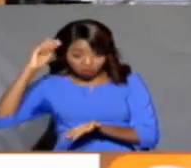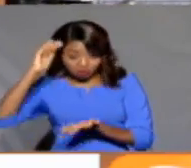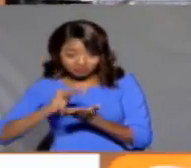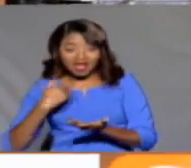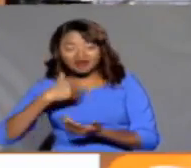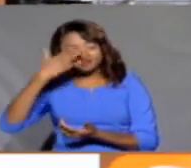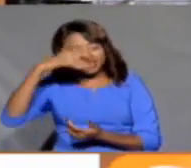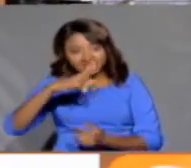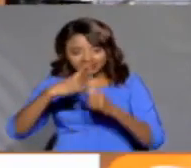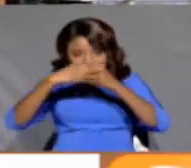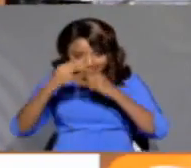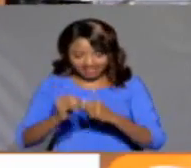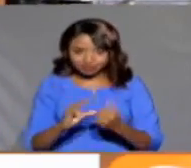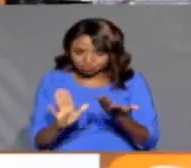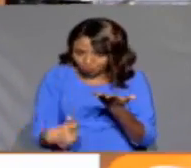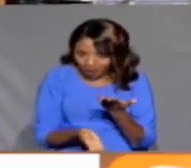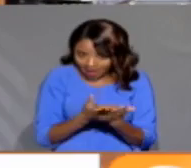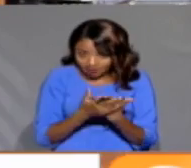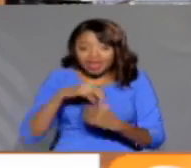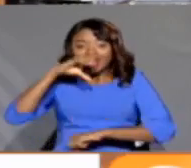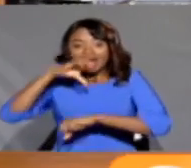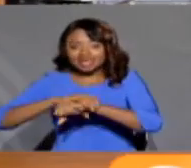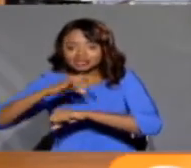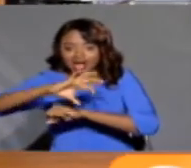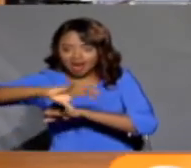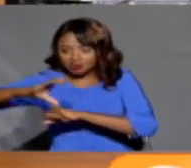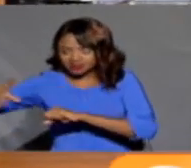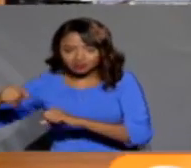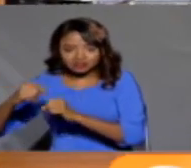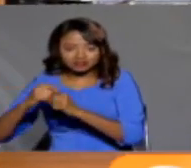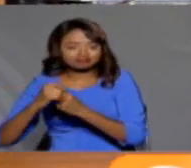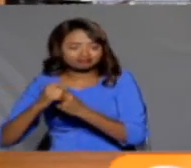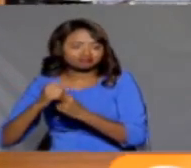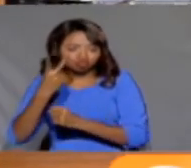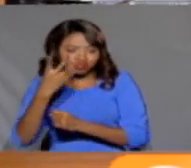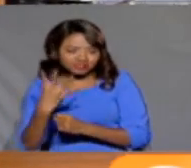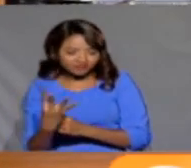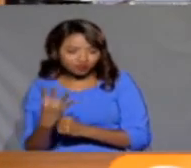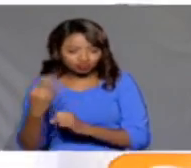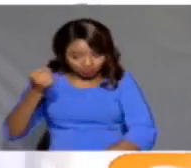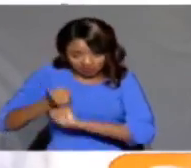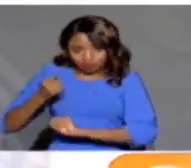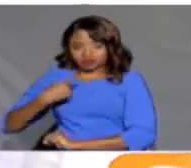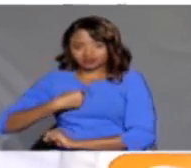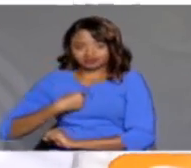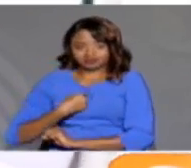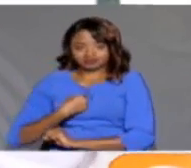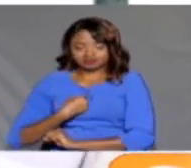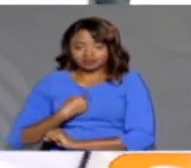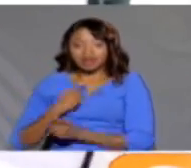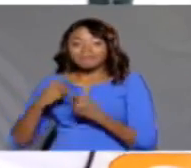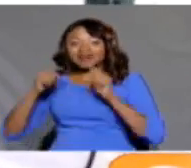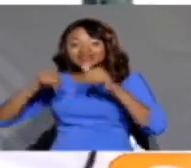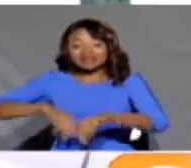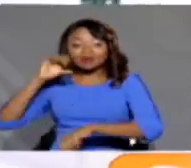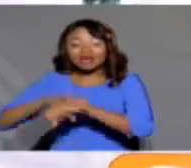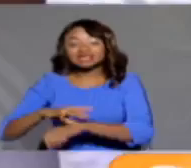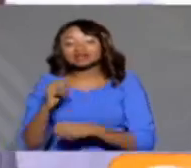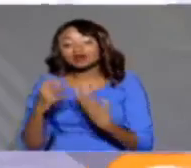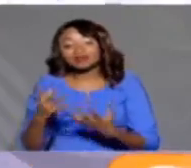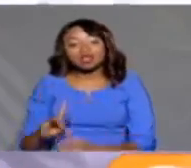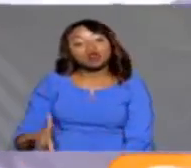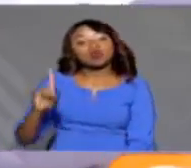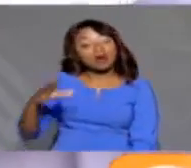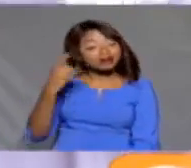to try and get the requisite number from the counties. And so far he's gotten one. And remember, in this whole process days. Started so in July.